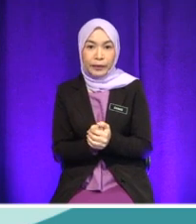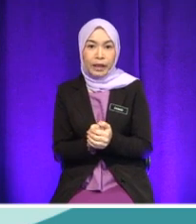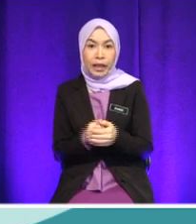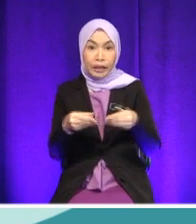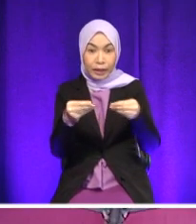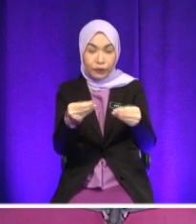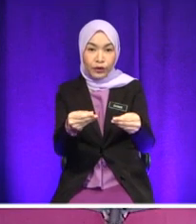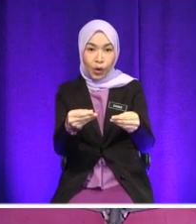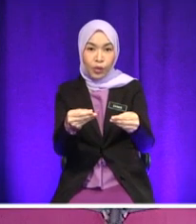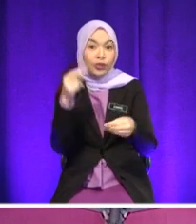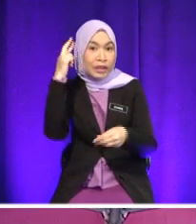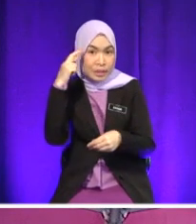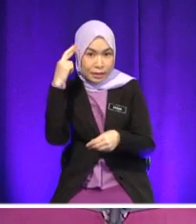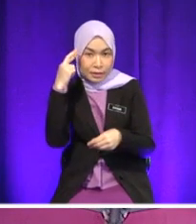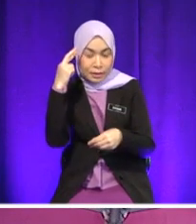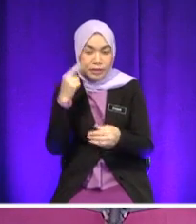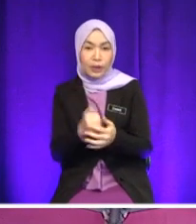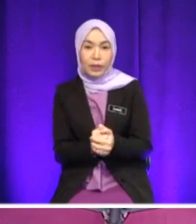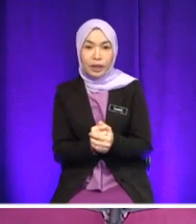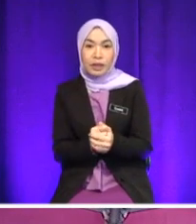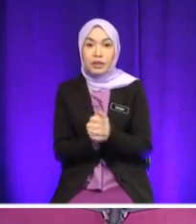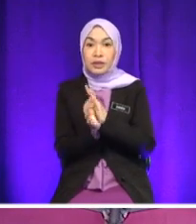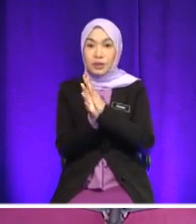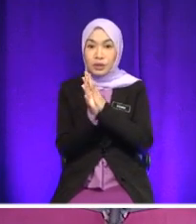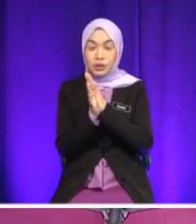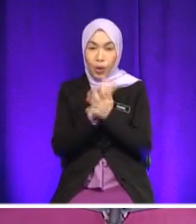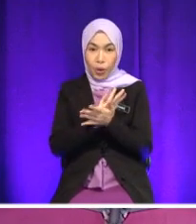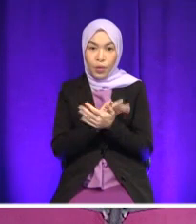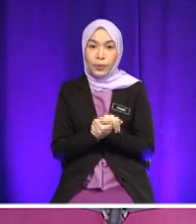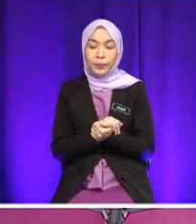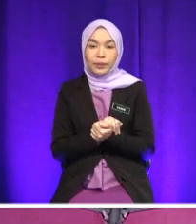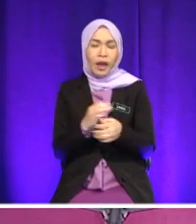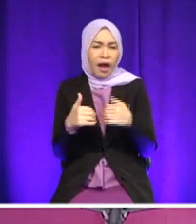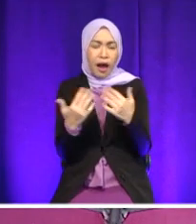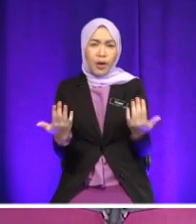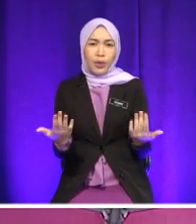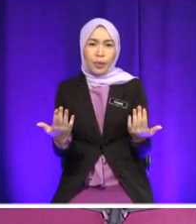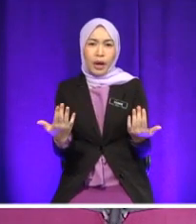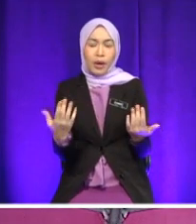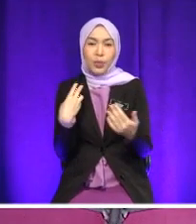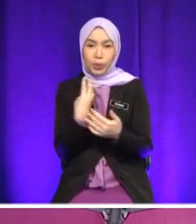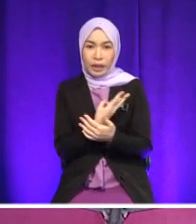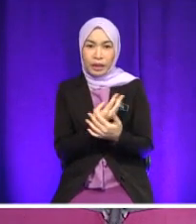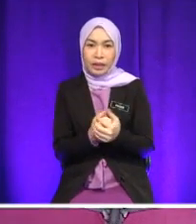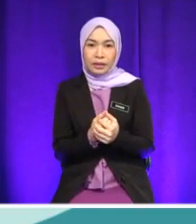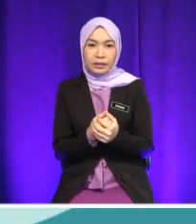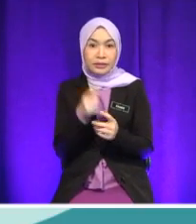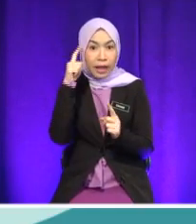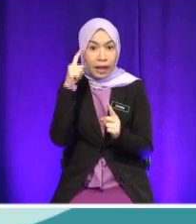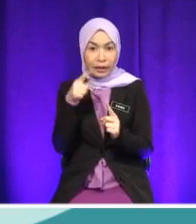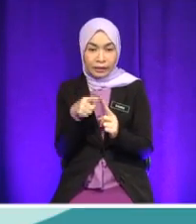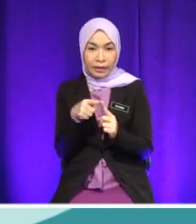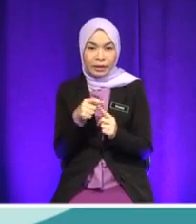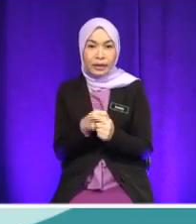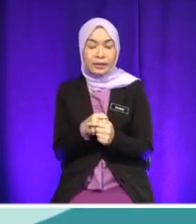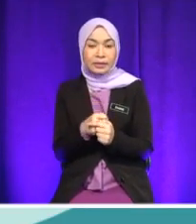like why do you think so? Okay, Yeah. so how about if we agree or disagree in part? Okay, so if you see here, we have